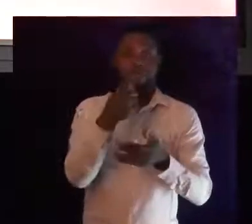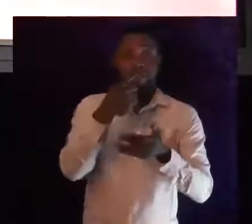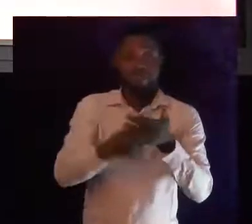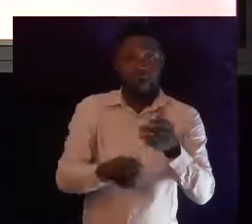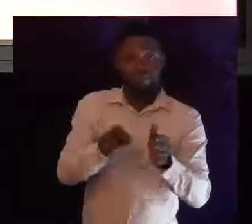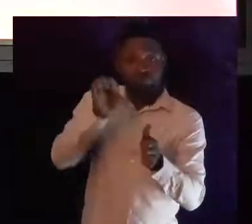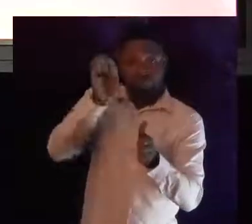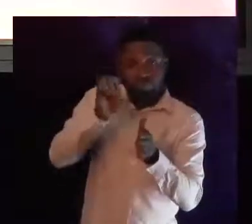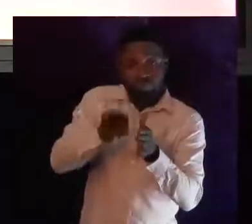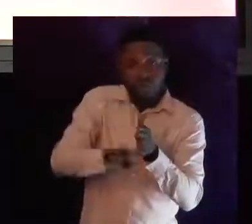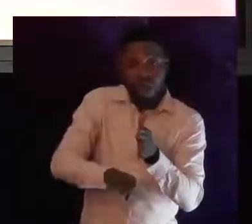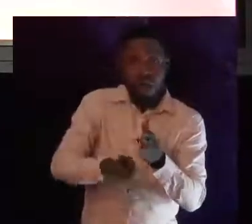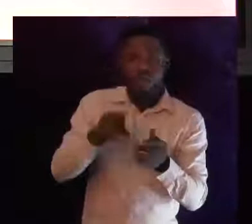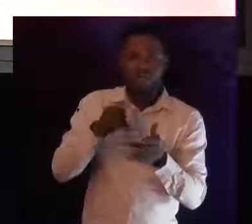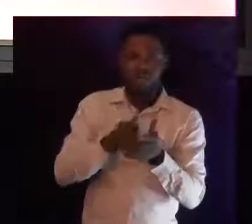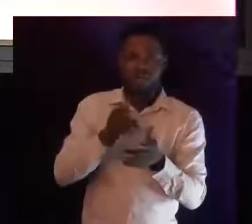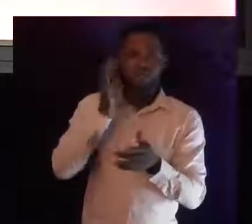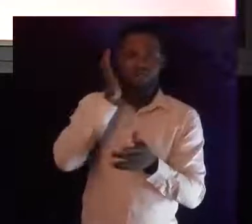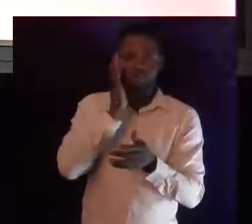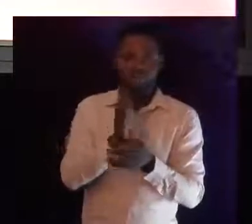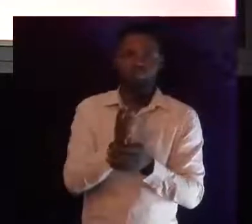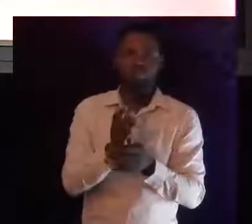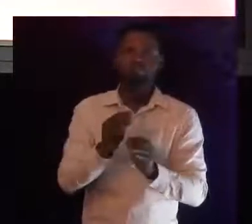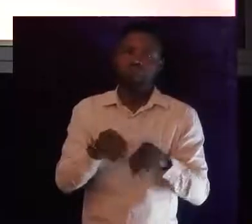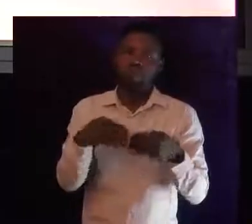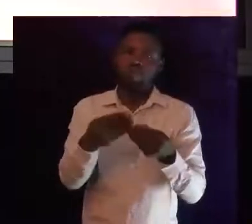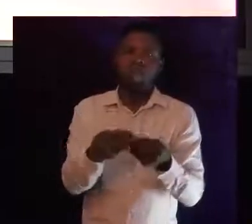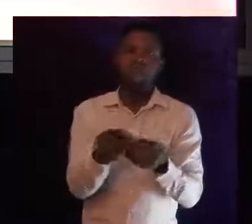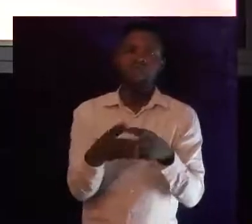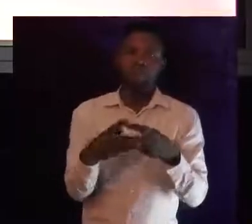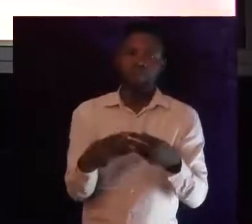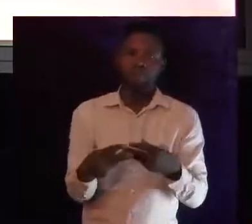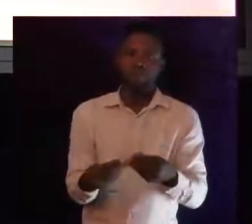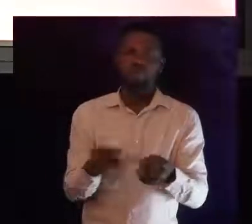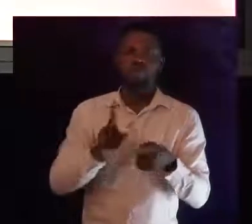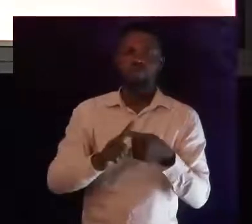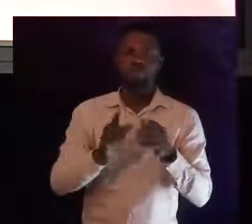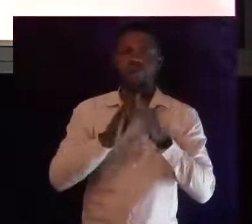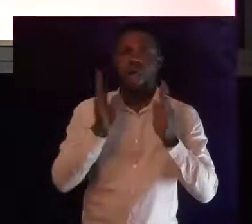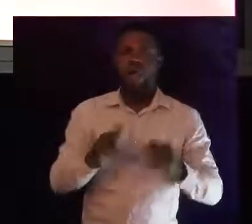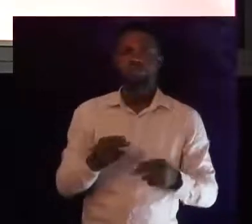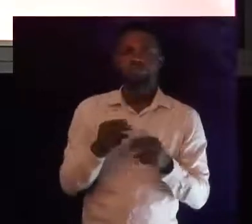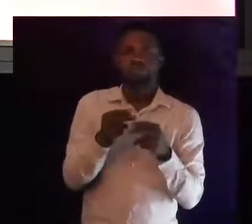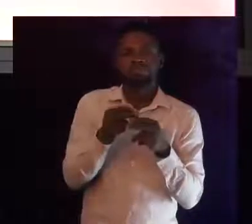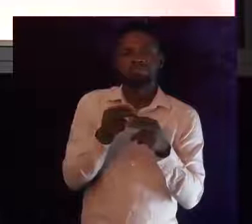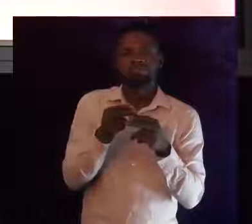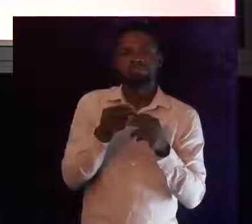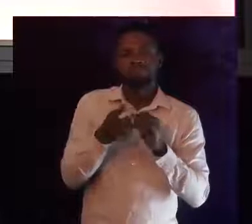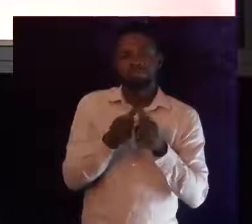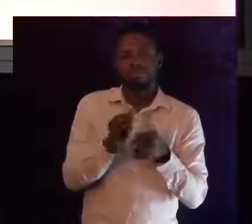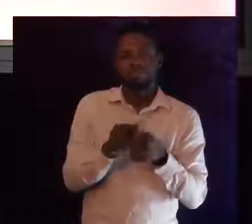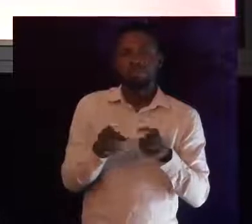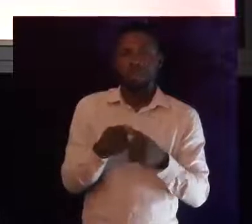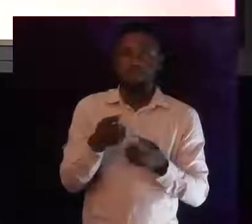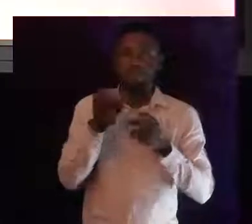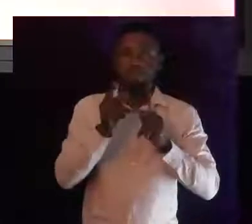but if the price really comes down, it will prefer a solution to housing shortages, as many people will be able to